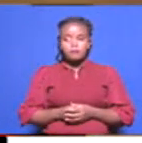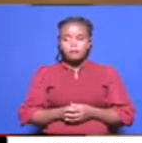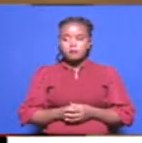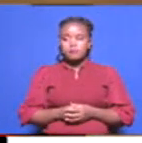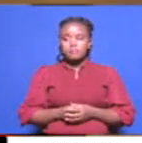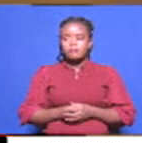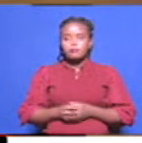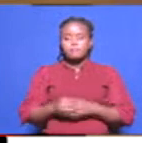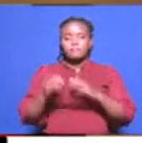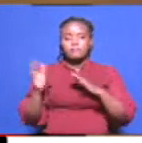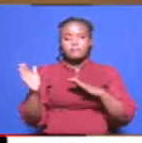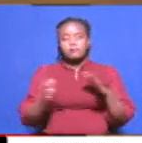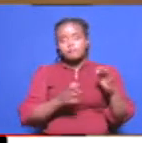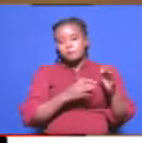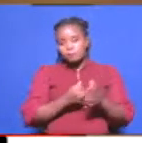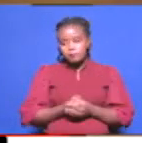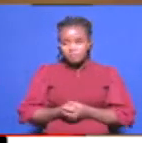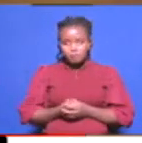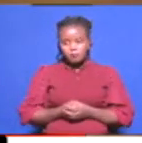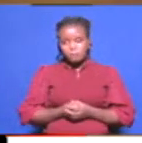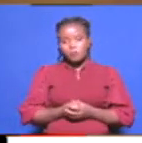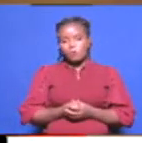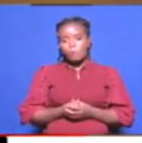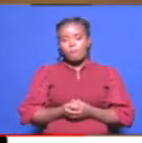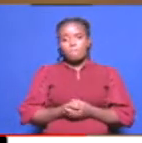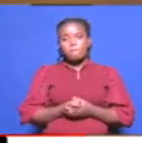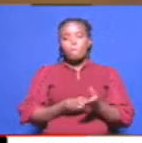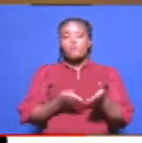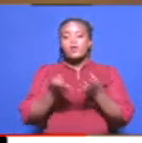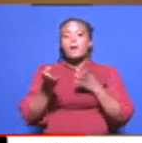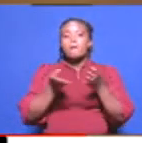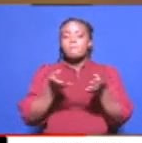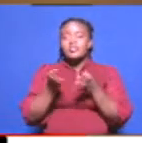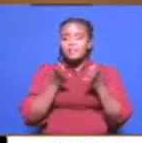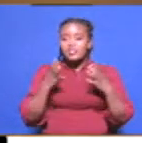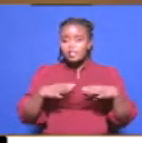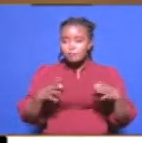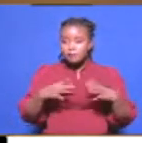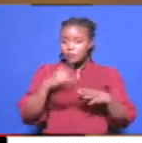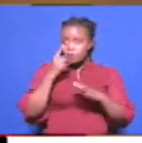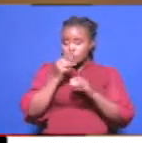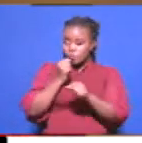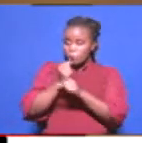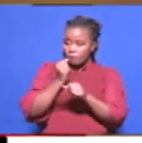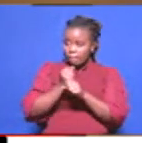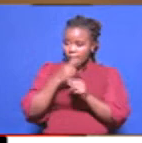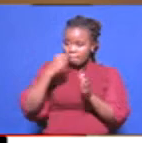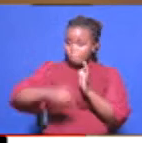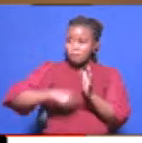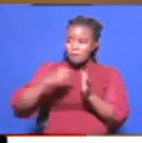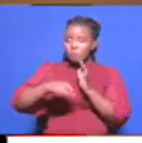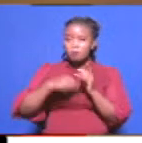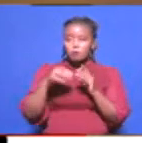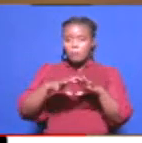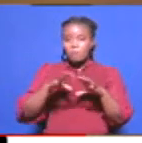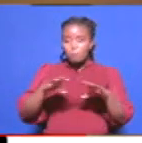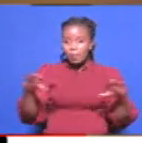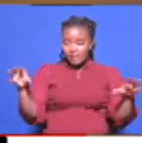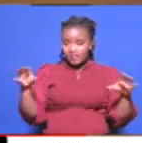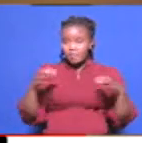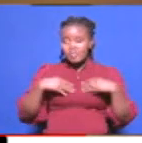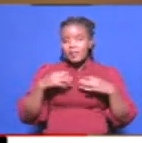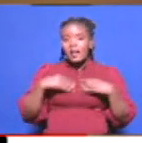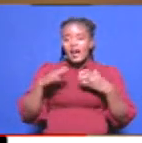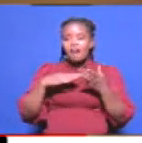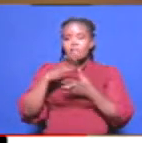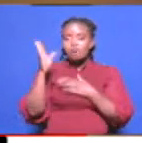Now, entrepreneurs eyeing the fast-growing on-demand laundry market can now access financing to venture into the laundromat